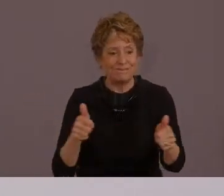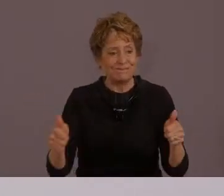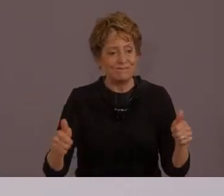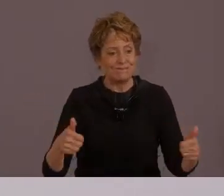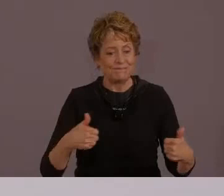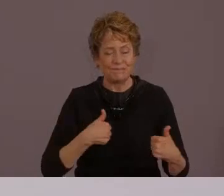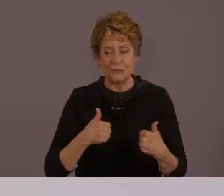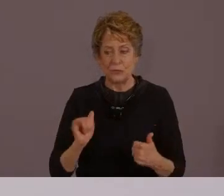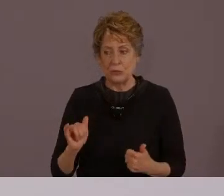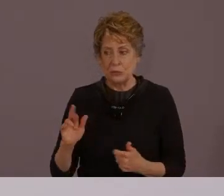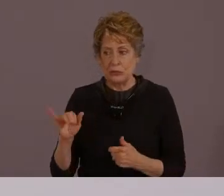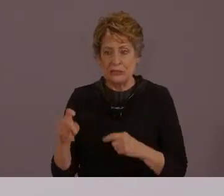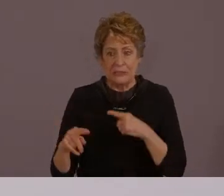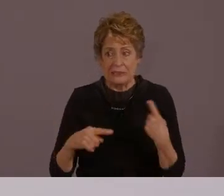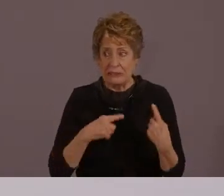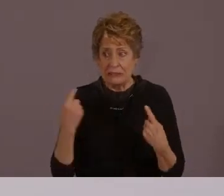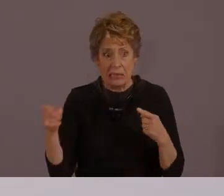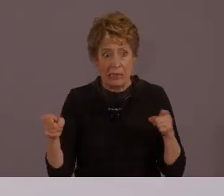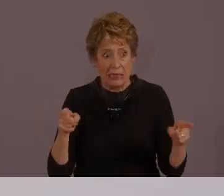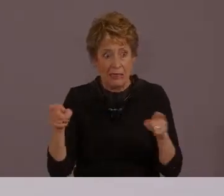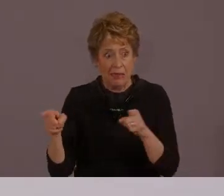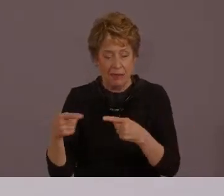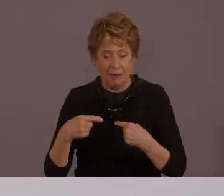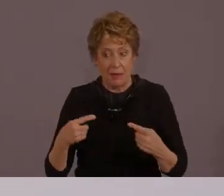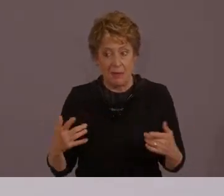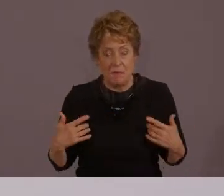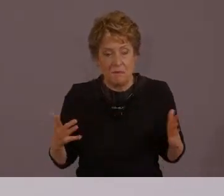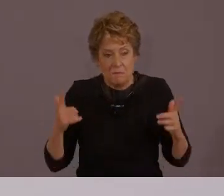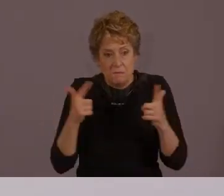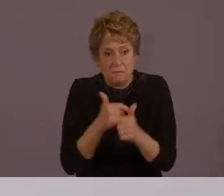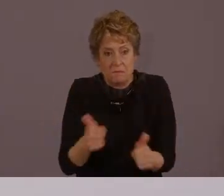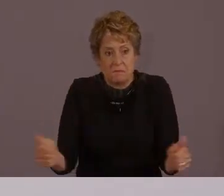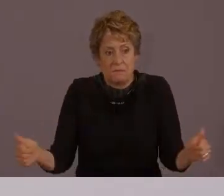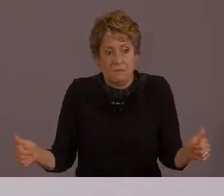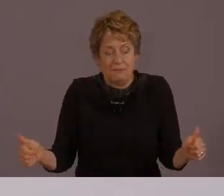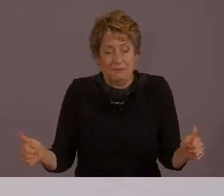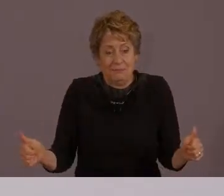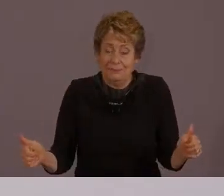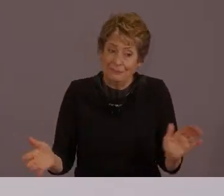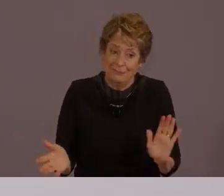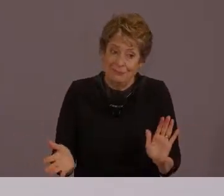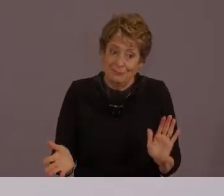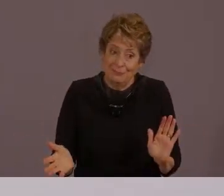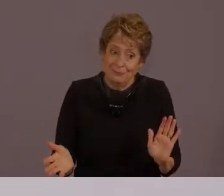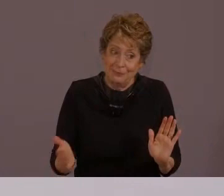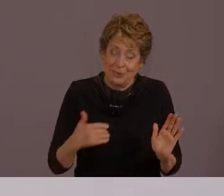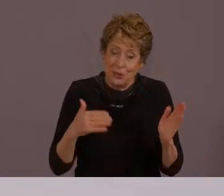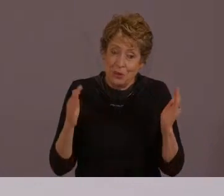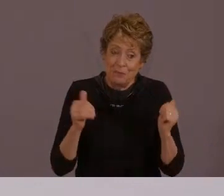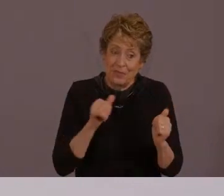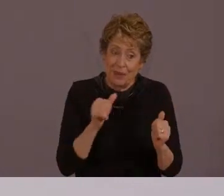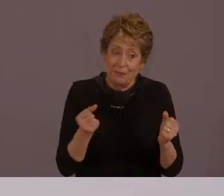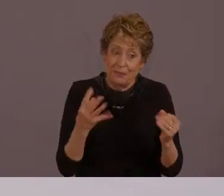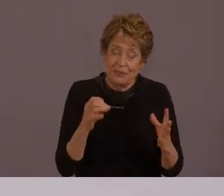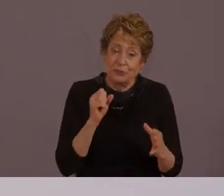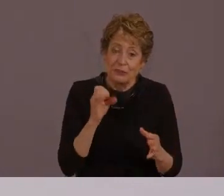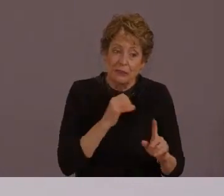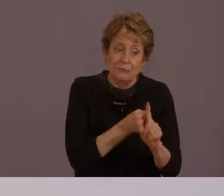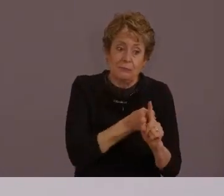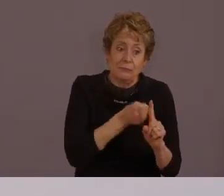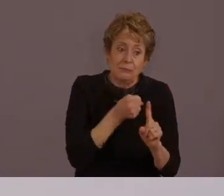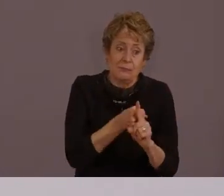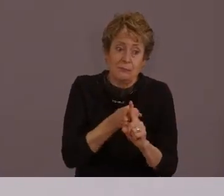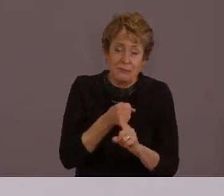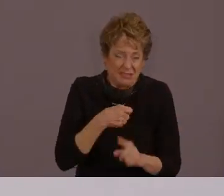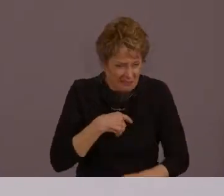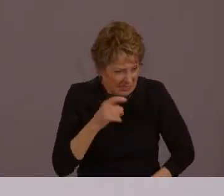complications. And so hopefully there weren't a lot of our older Arizonans at those bars, and though they